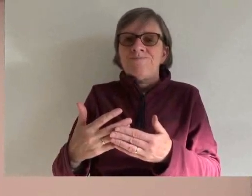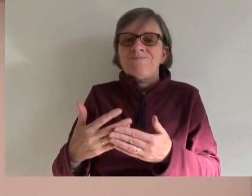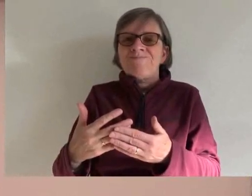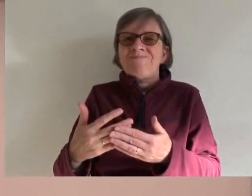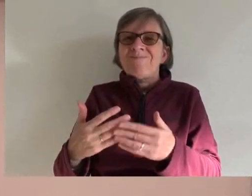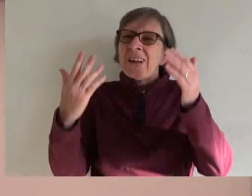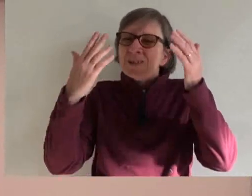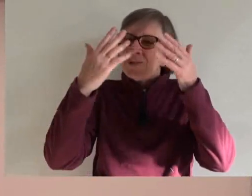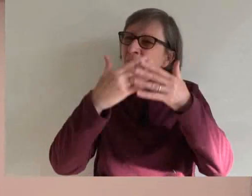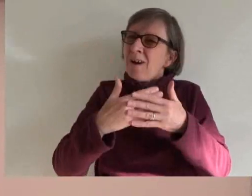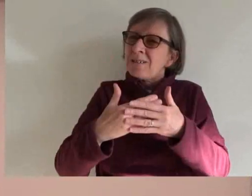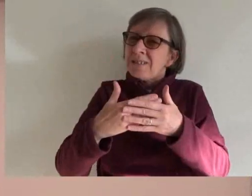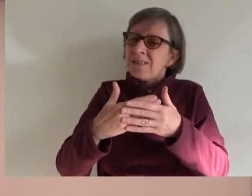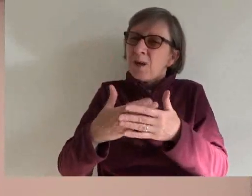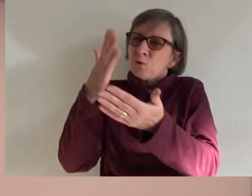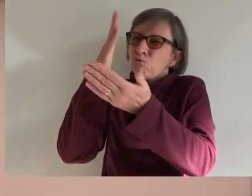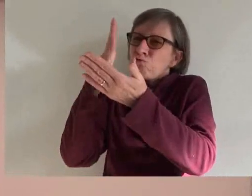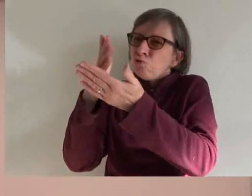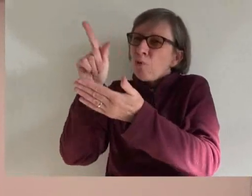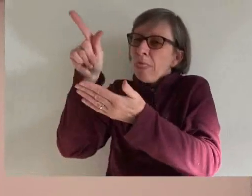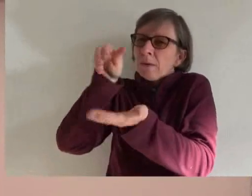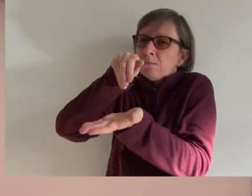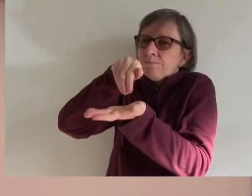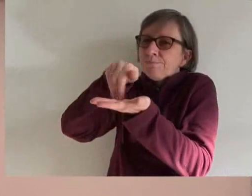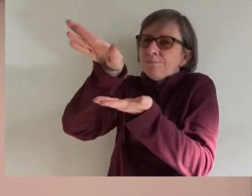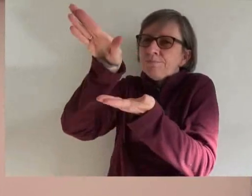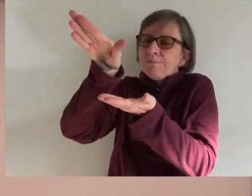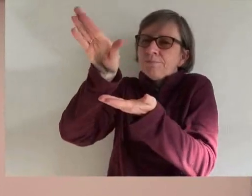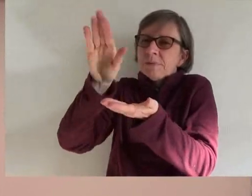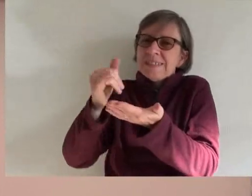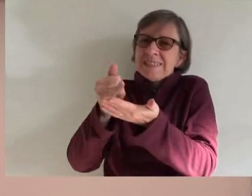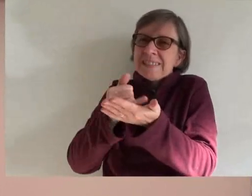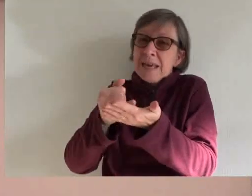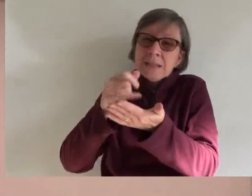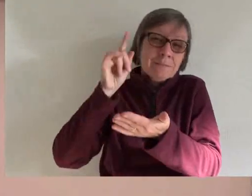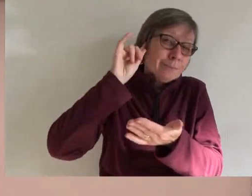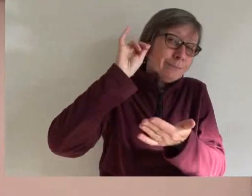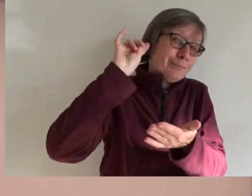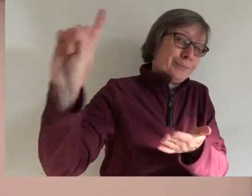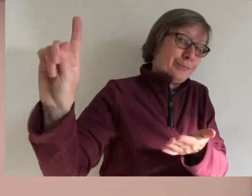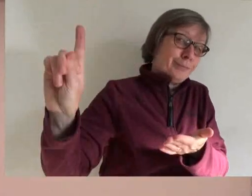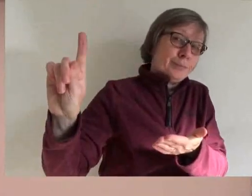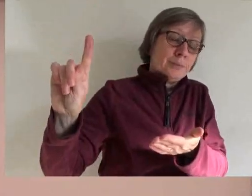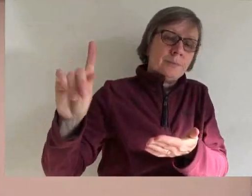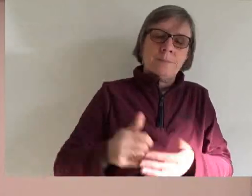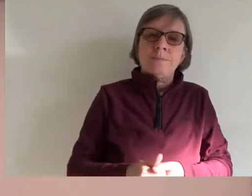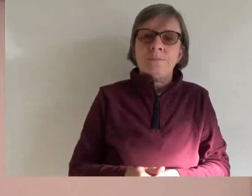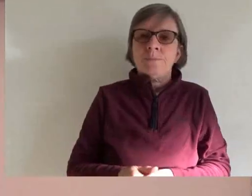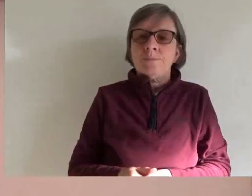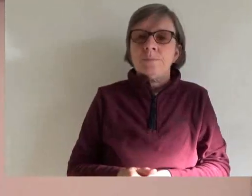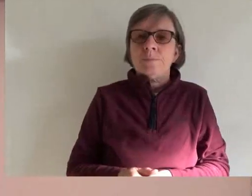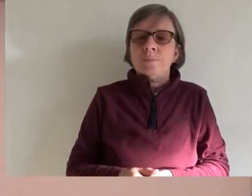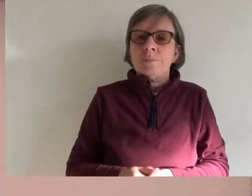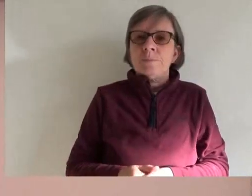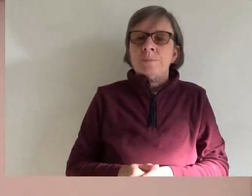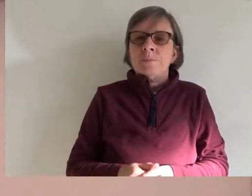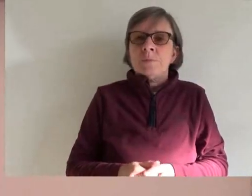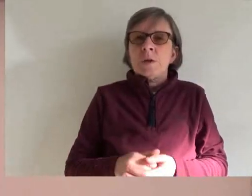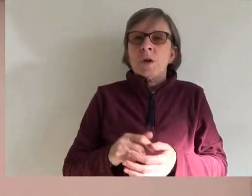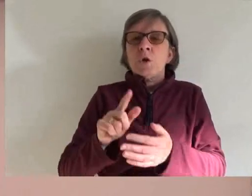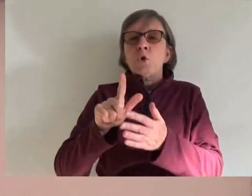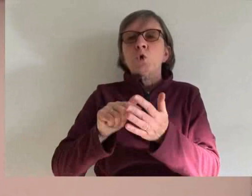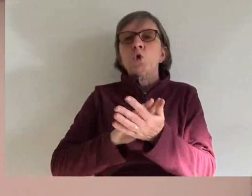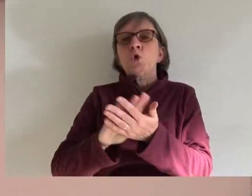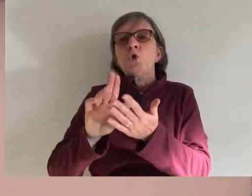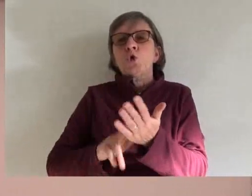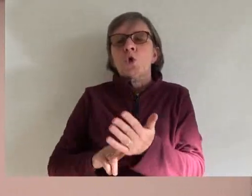symbolize rejecting God's truth and continuing in a life of sin. Again, if we look in John's gospel, in chapter 3,